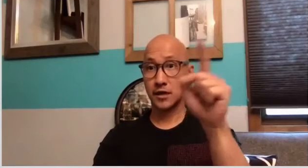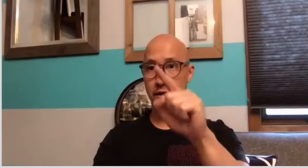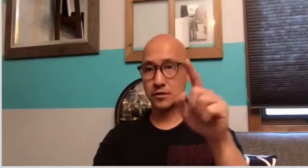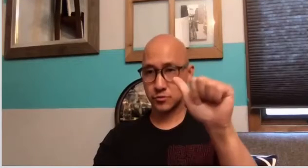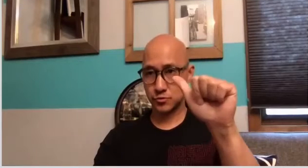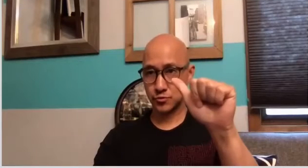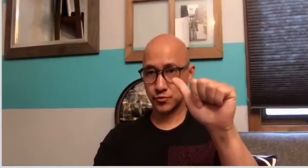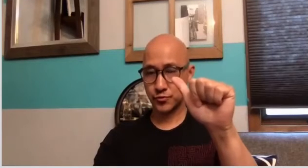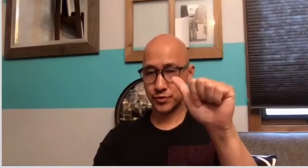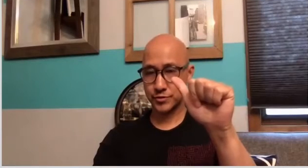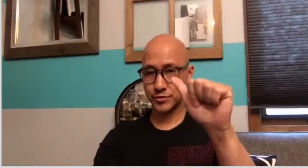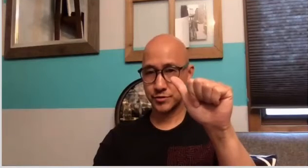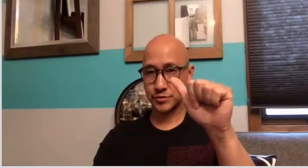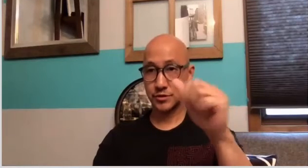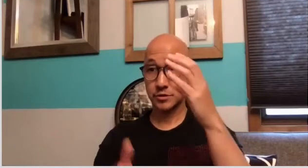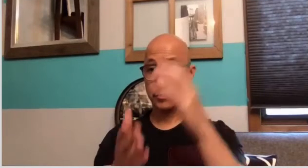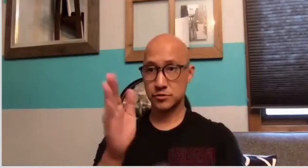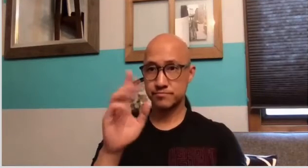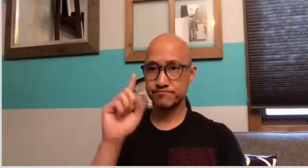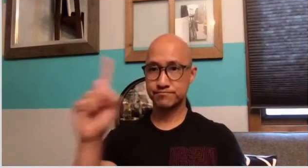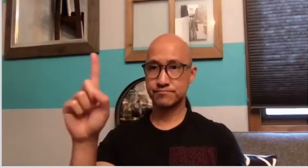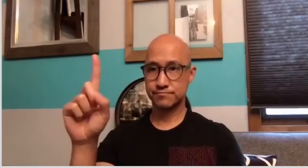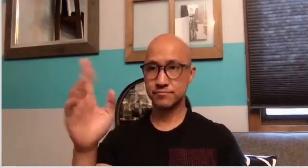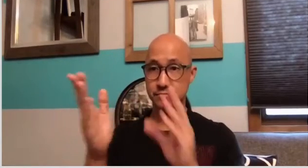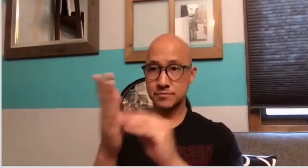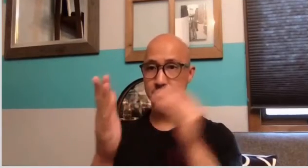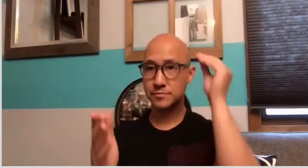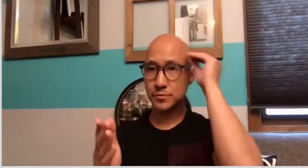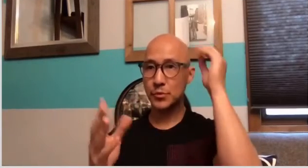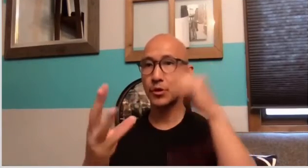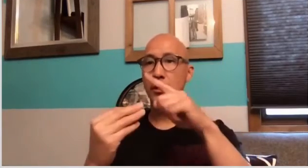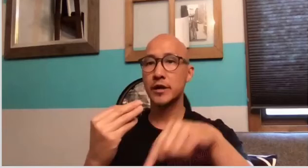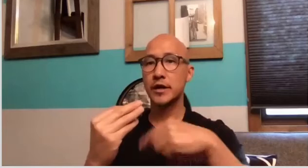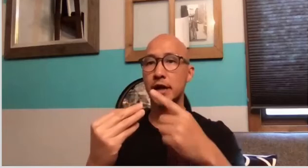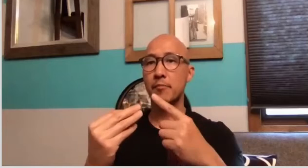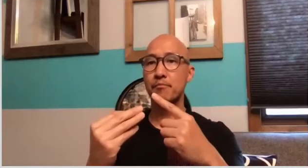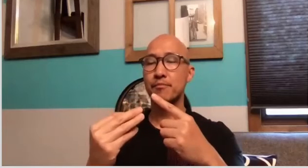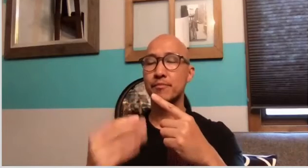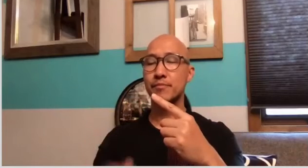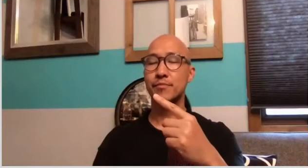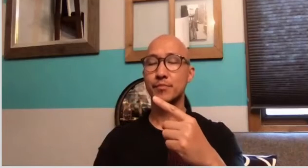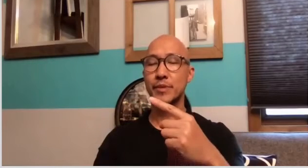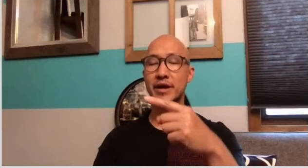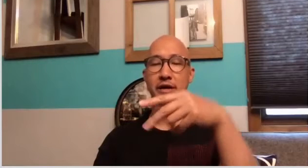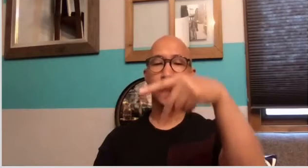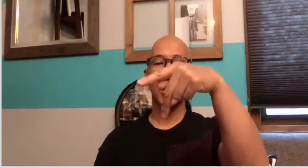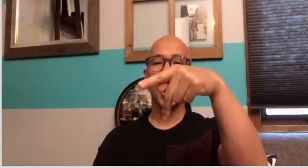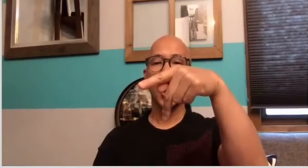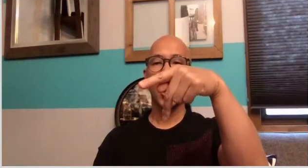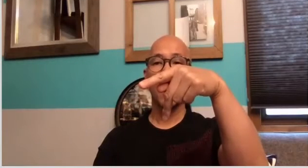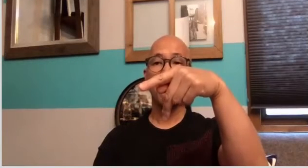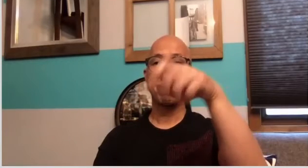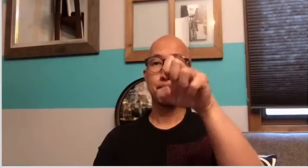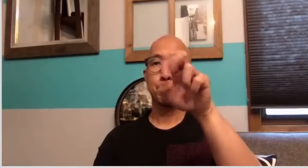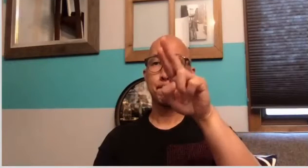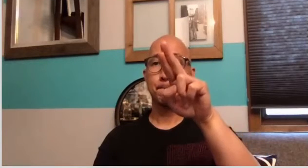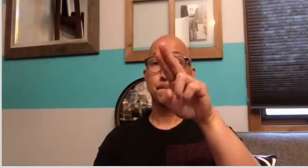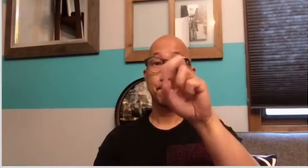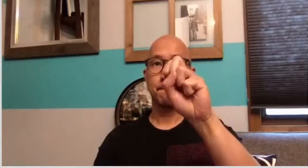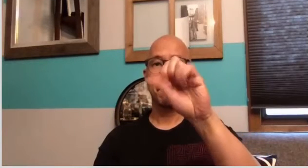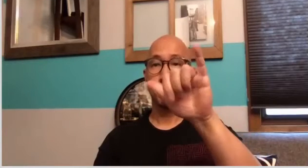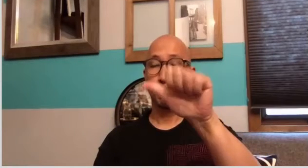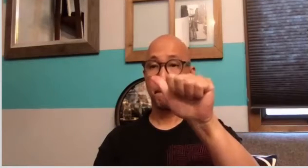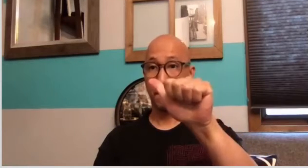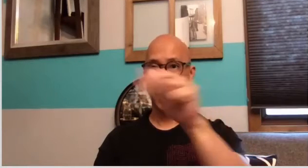king Cyrus, who is moved by the Spirit of God to do his will and to fulfill a prophecy,